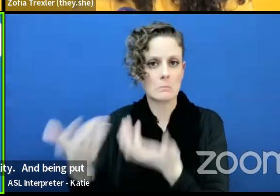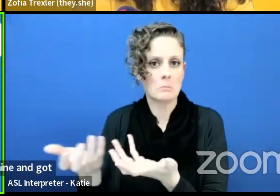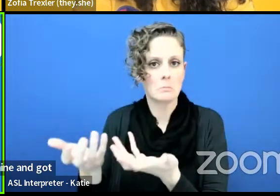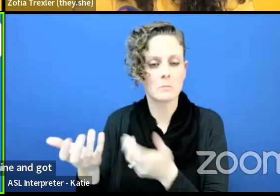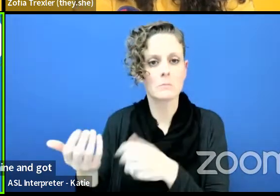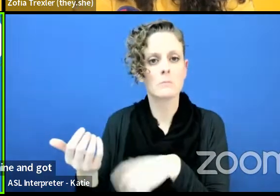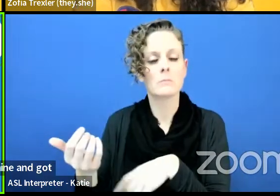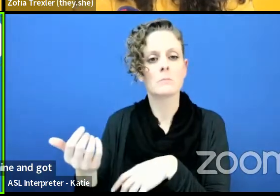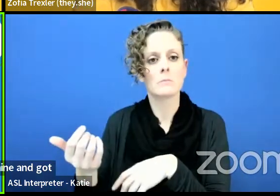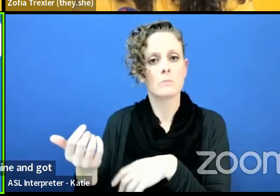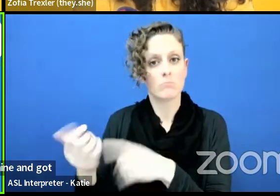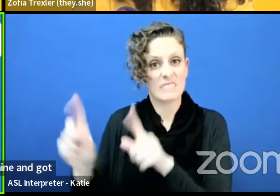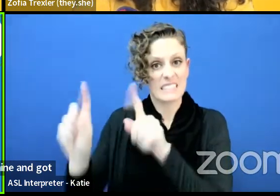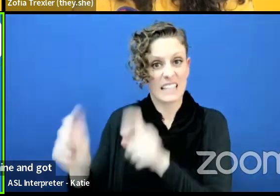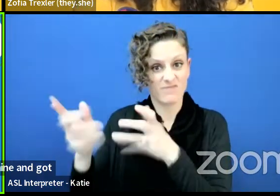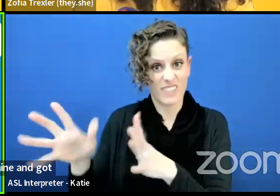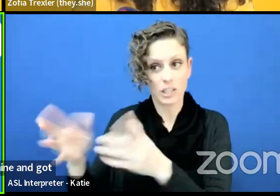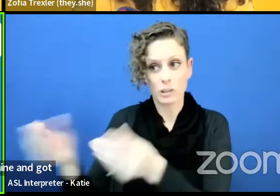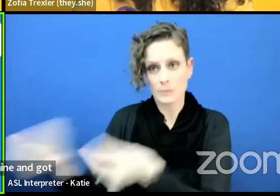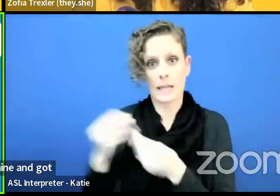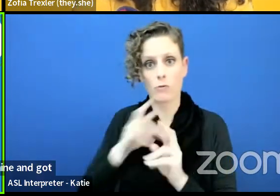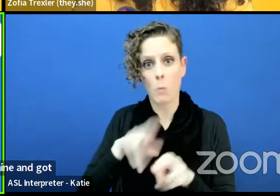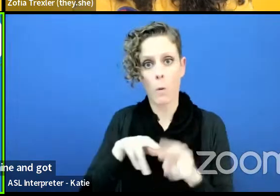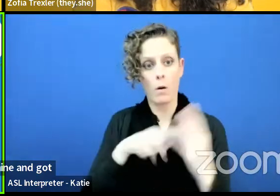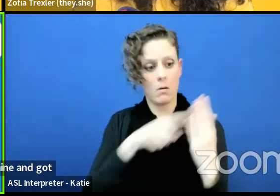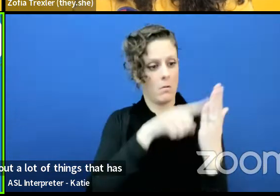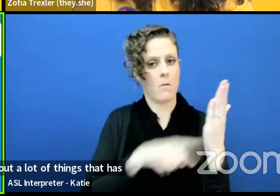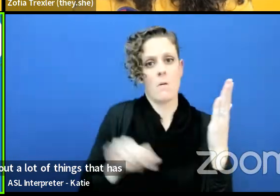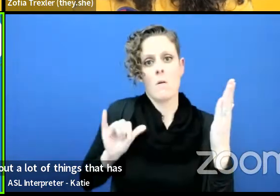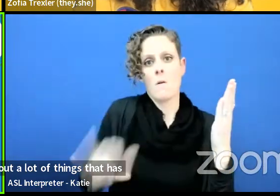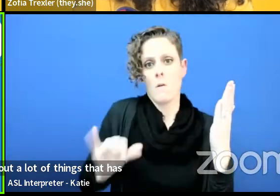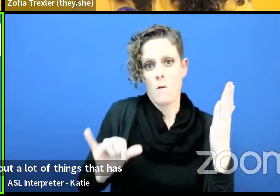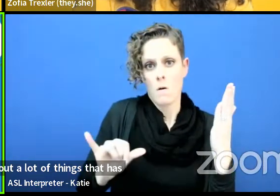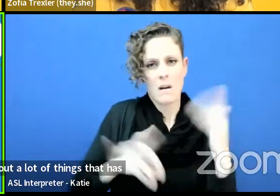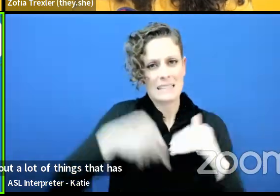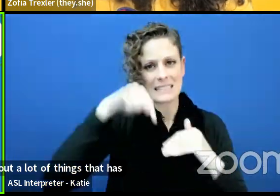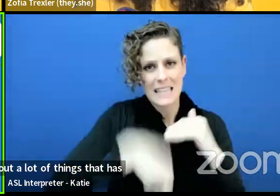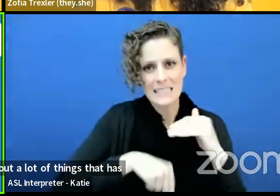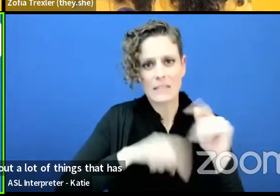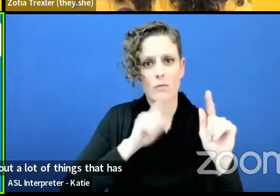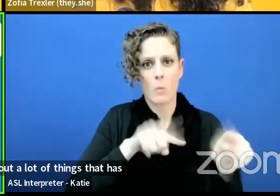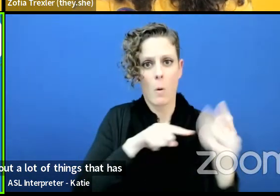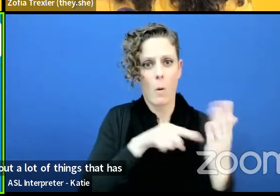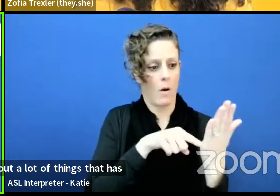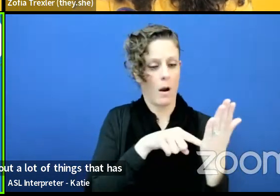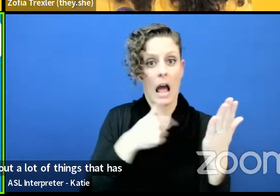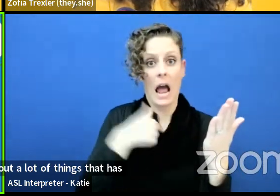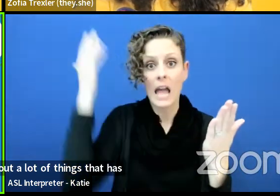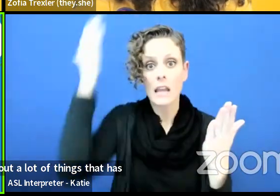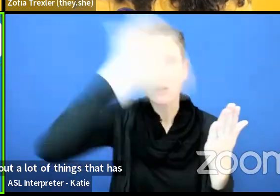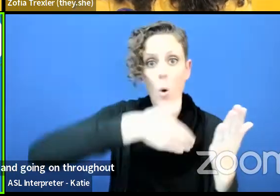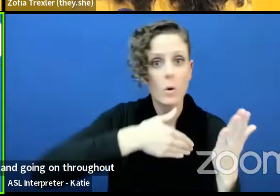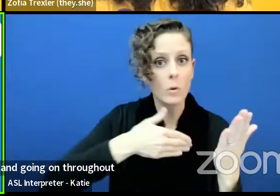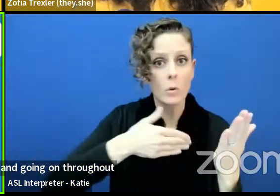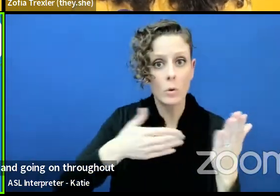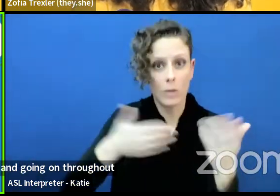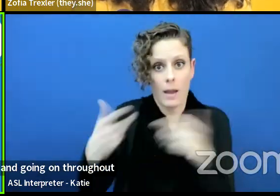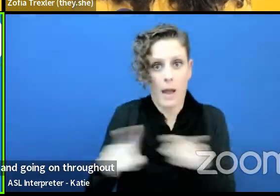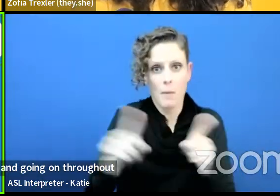readout about a lot of things has been going on with me and has been going on throughout my life that I had no clue.